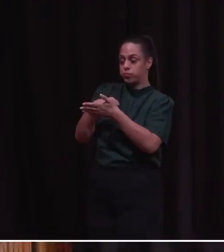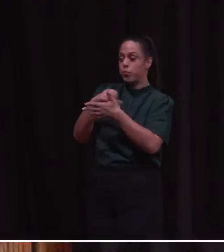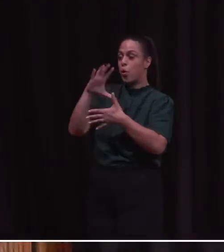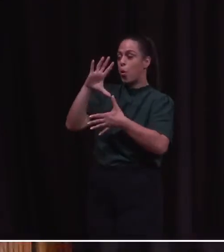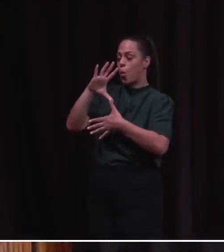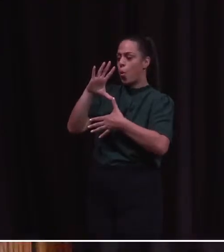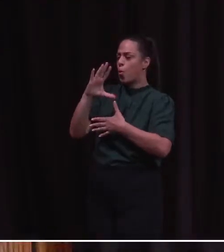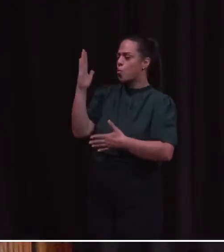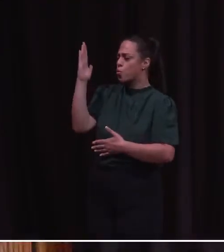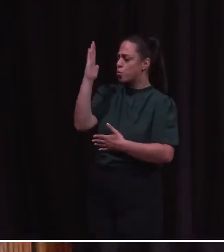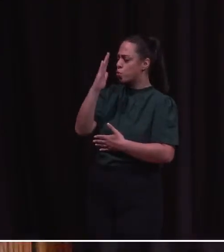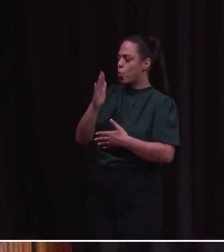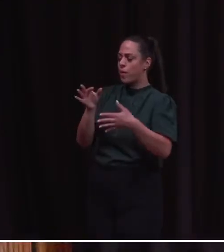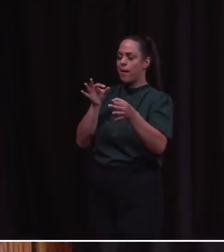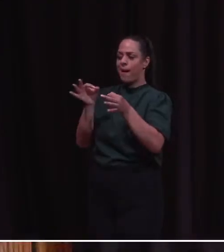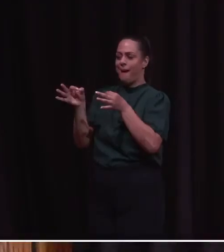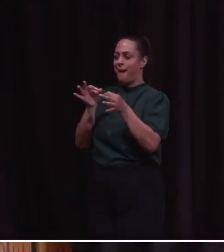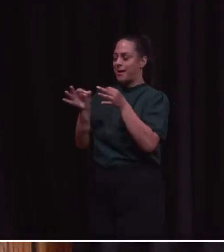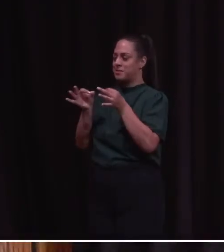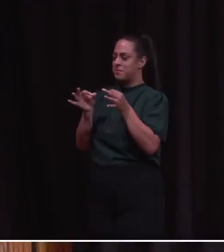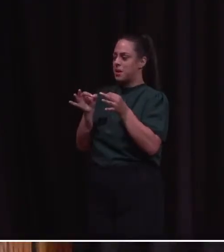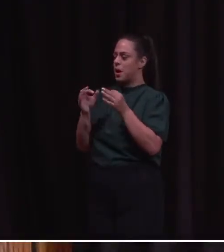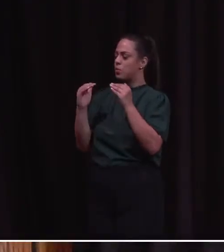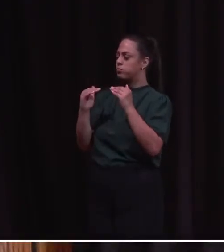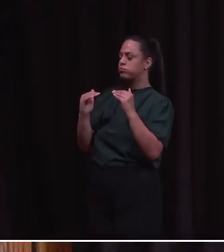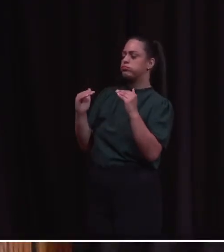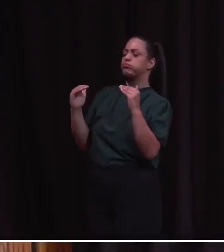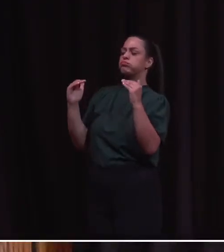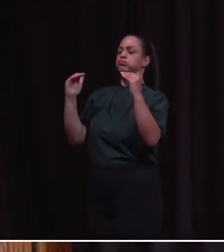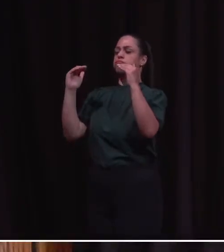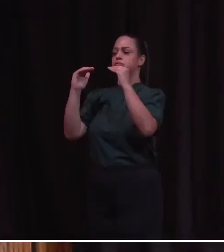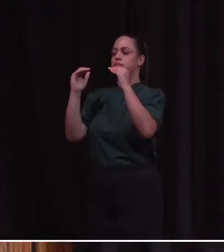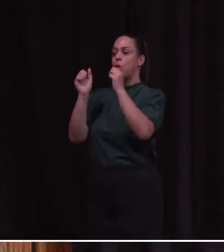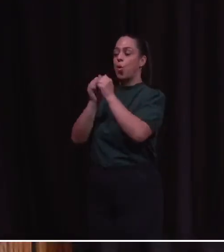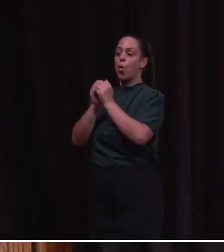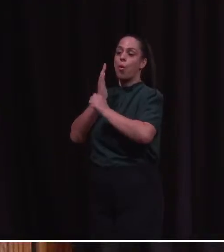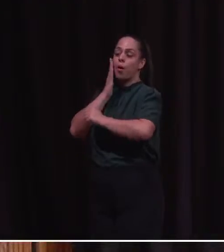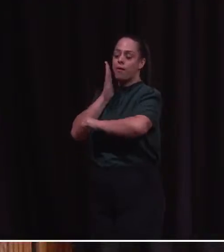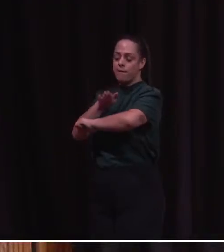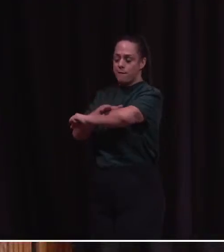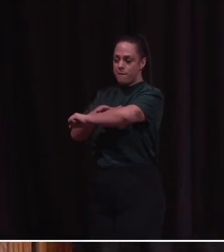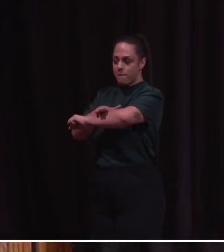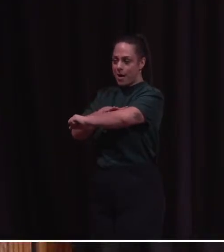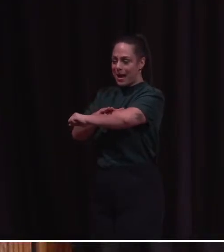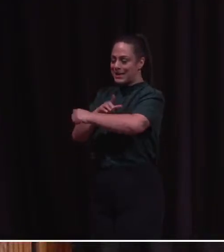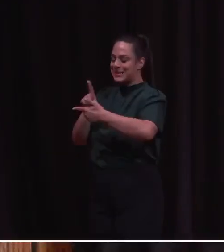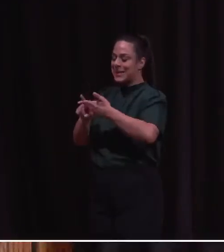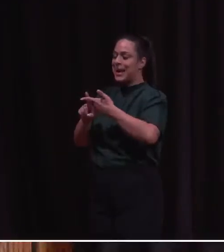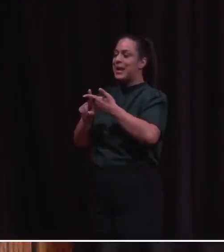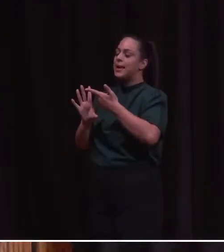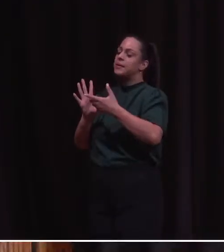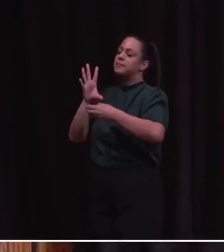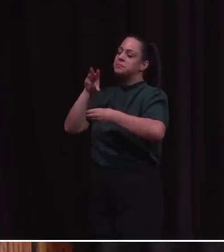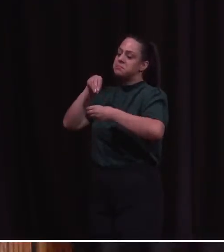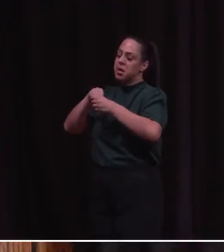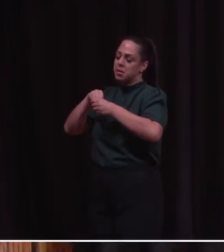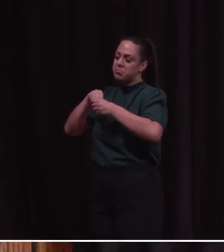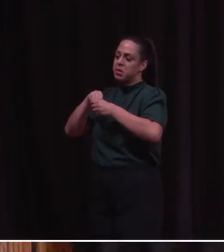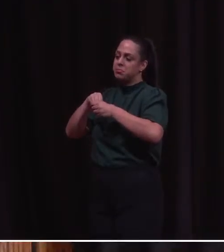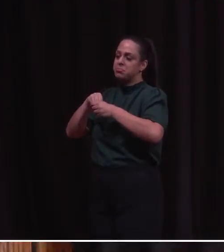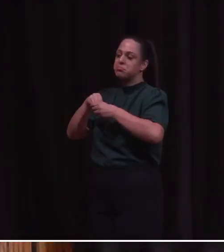in terms of their race and the internationalization of a Western-originated capitalist